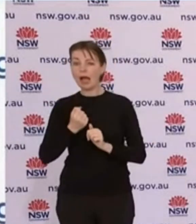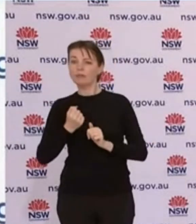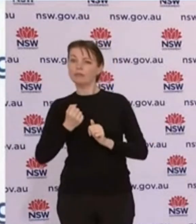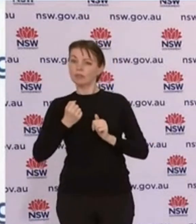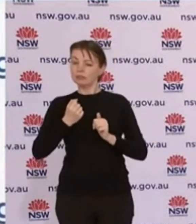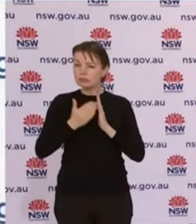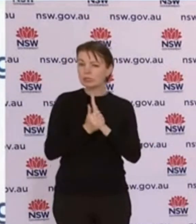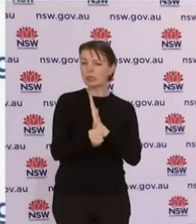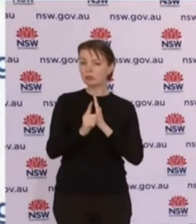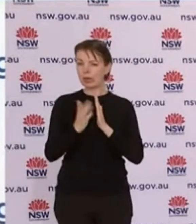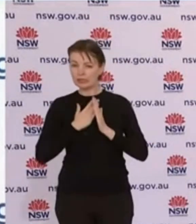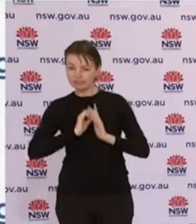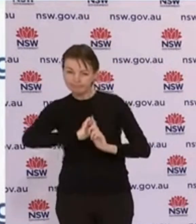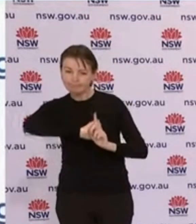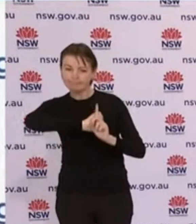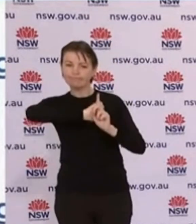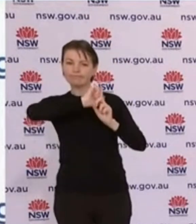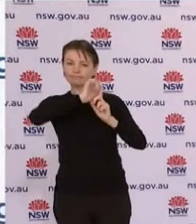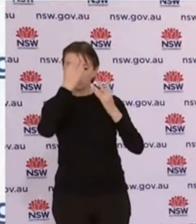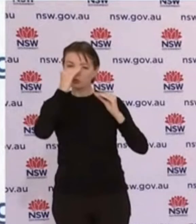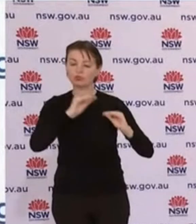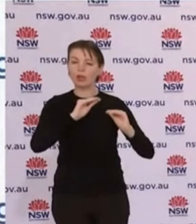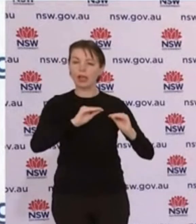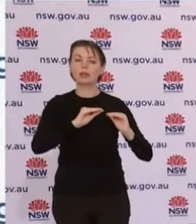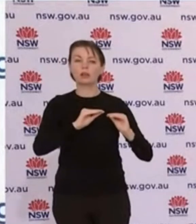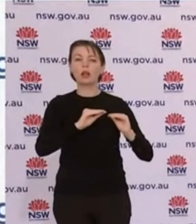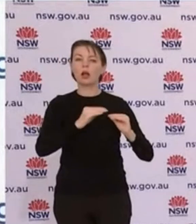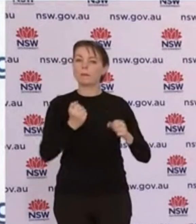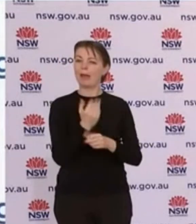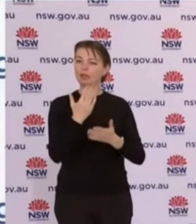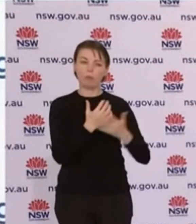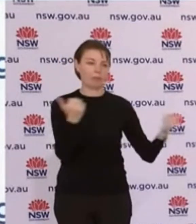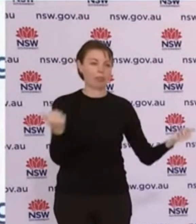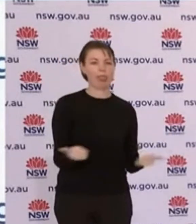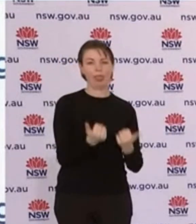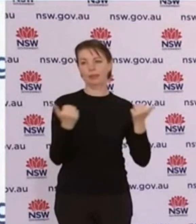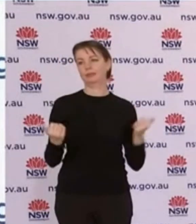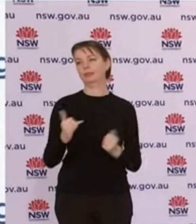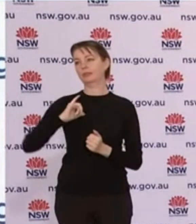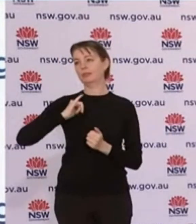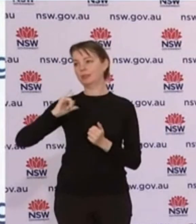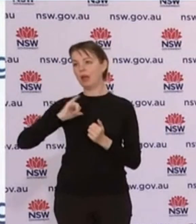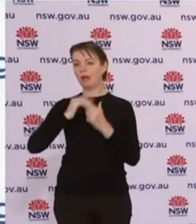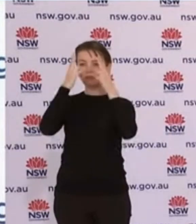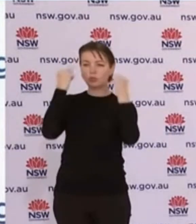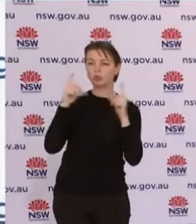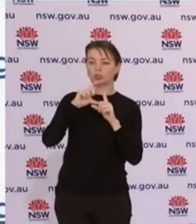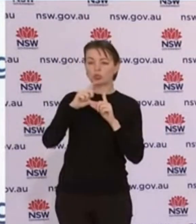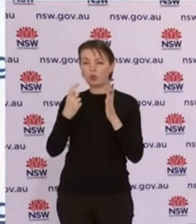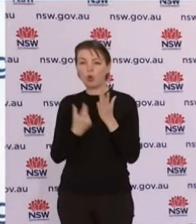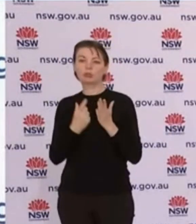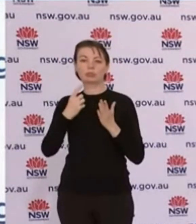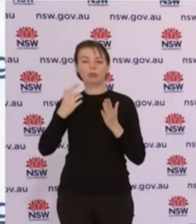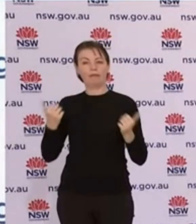work across our system since the beginning of the pandemic to make sure that our workforce is well